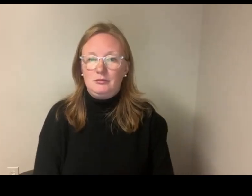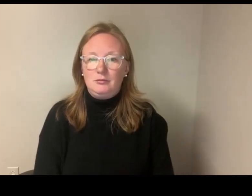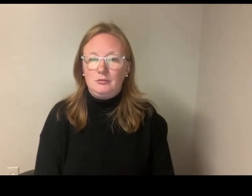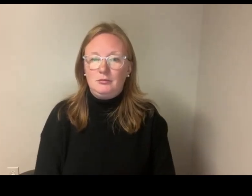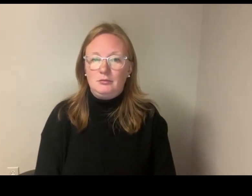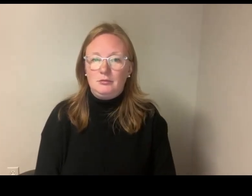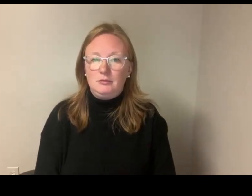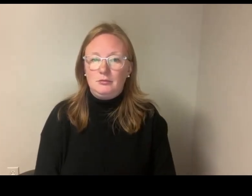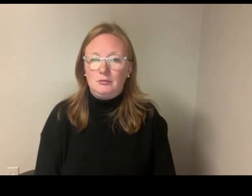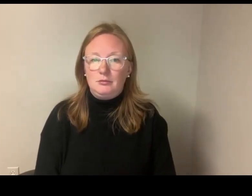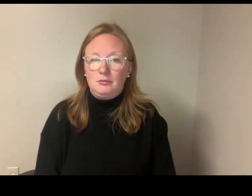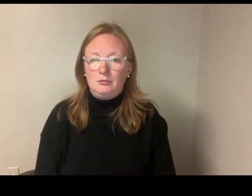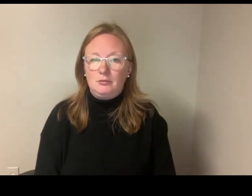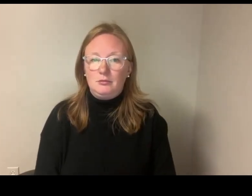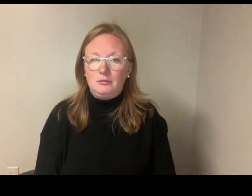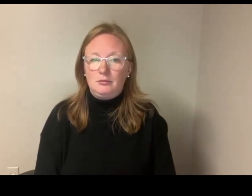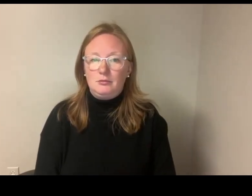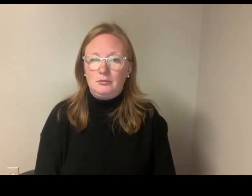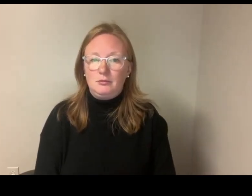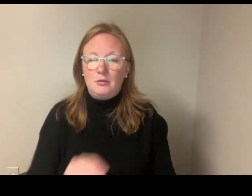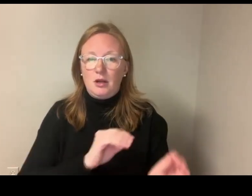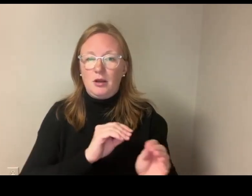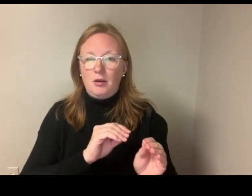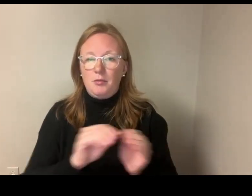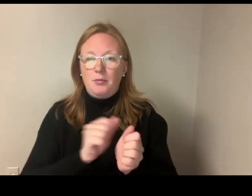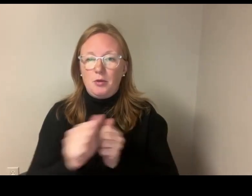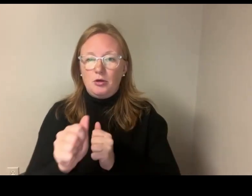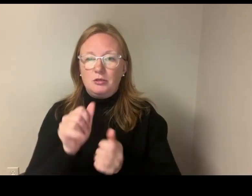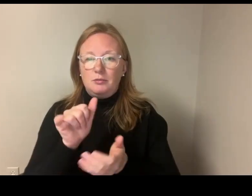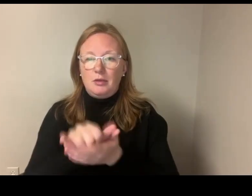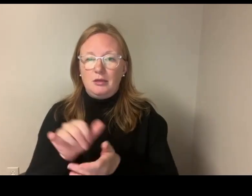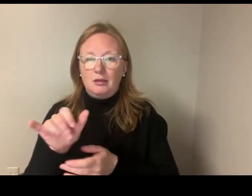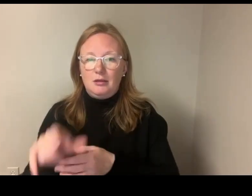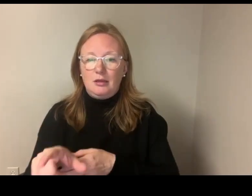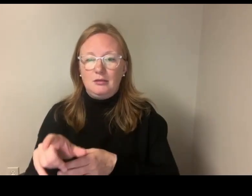Affirmative, motion passes. Thank you. Thank you very much.